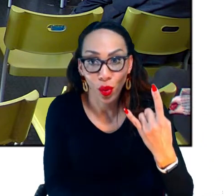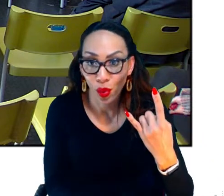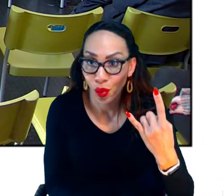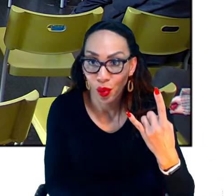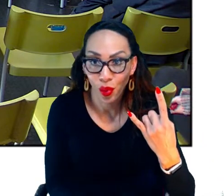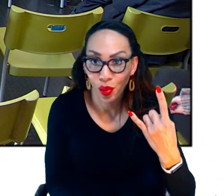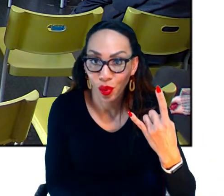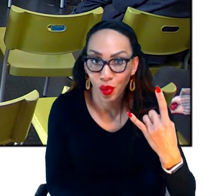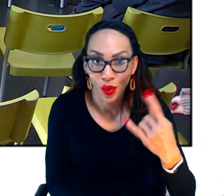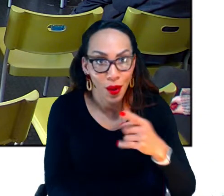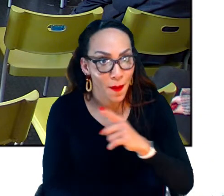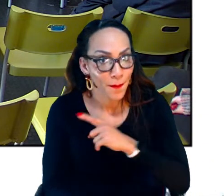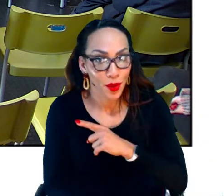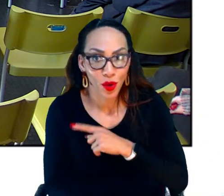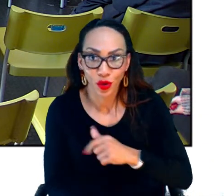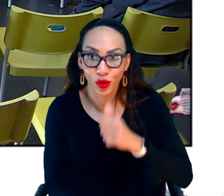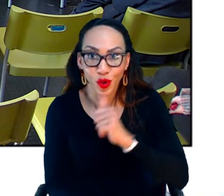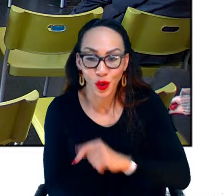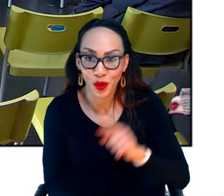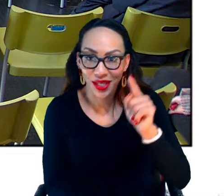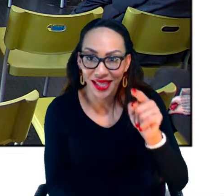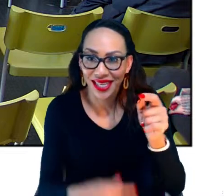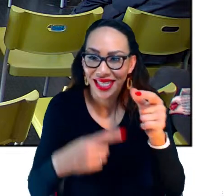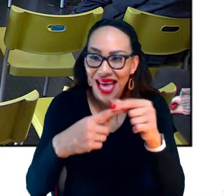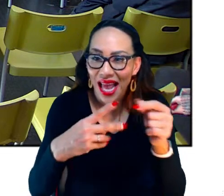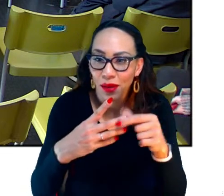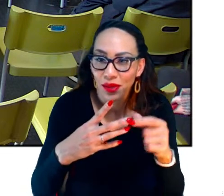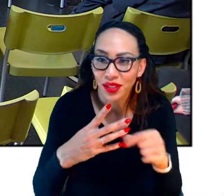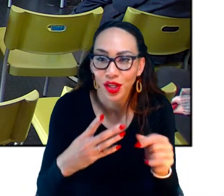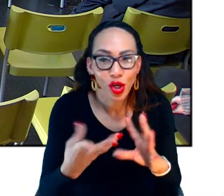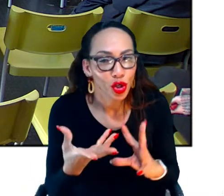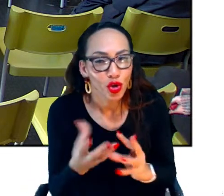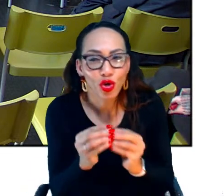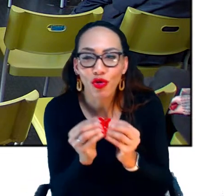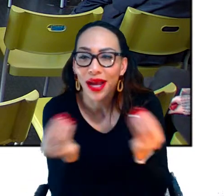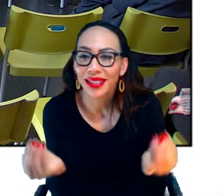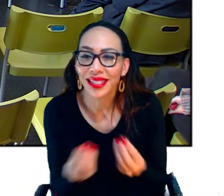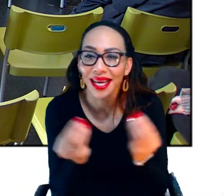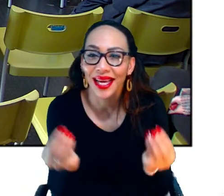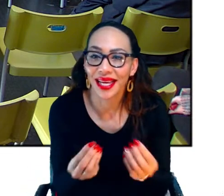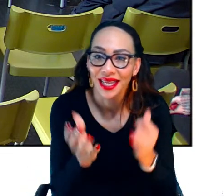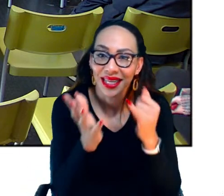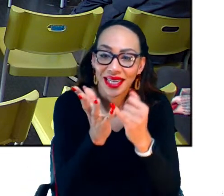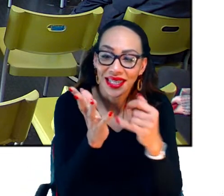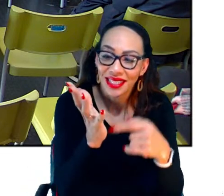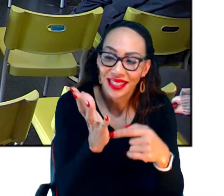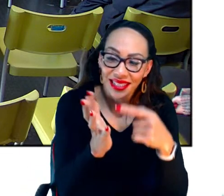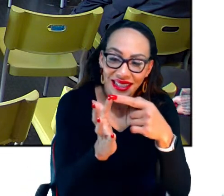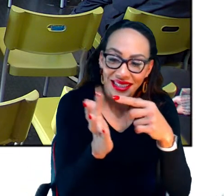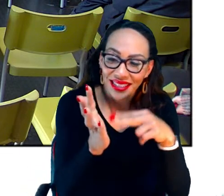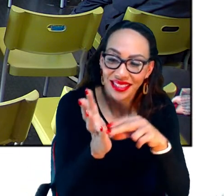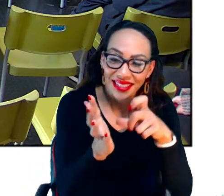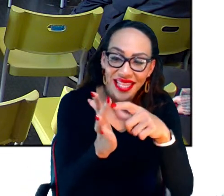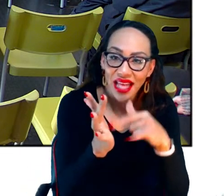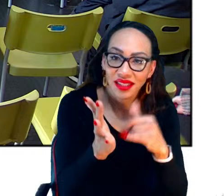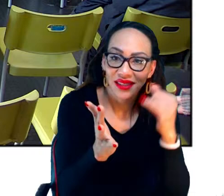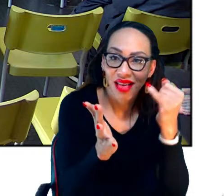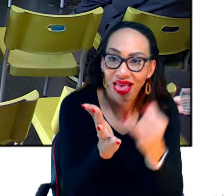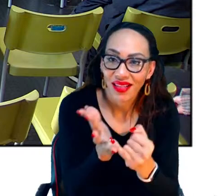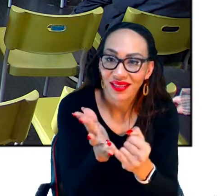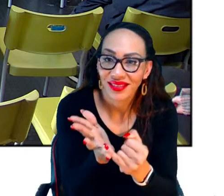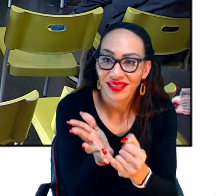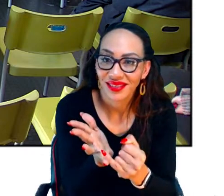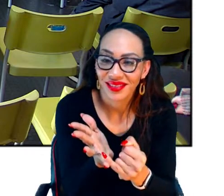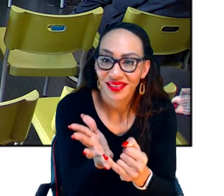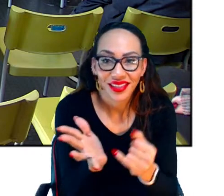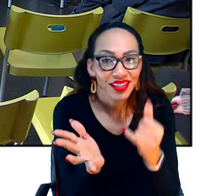these different elements and you're creating stencils, and there's something about that of using different